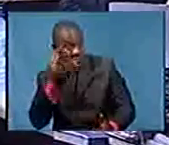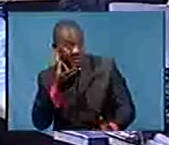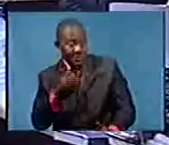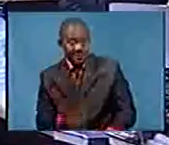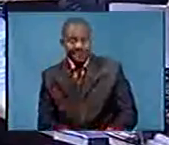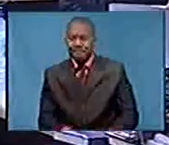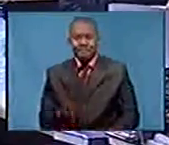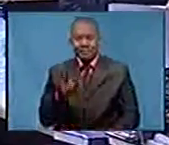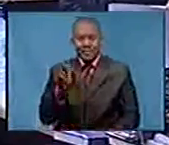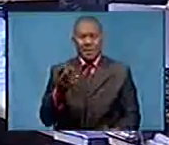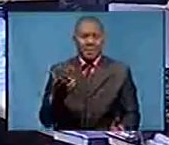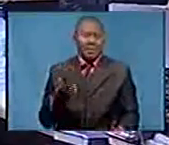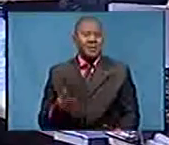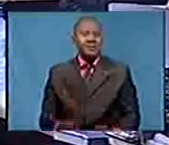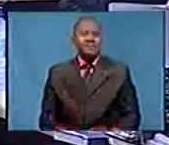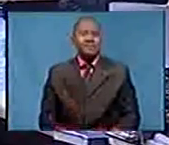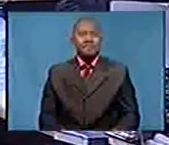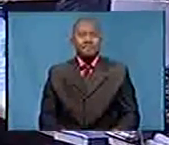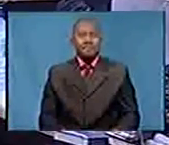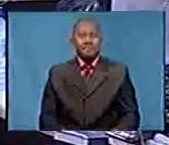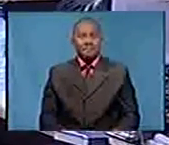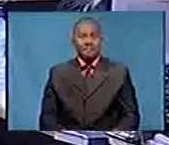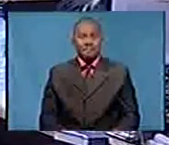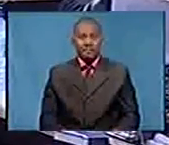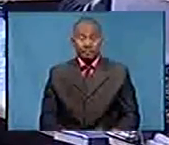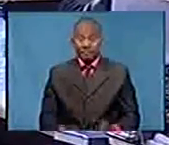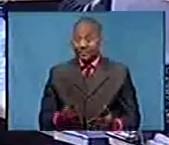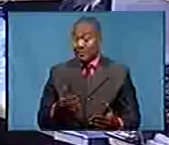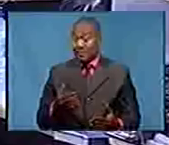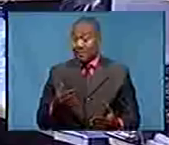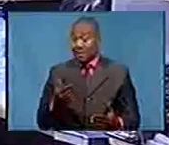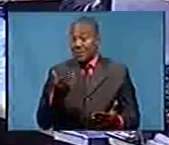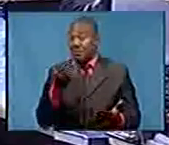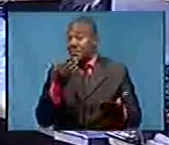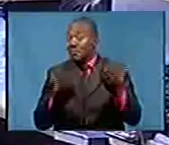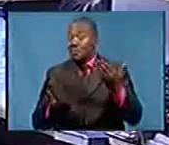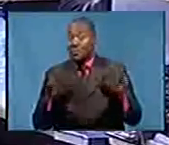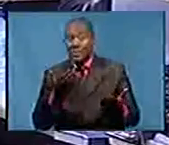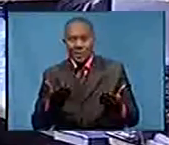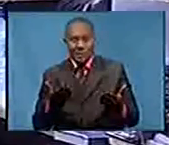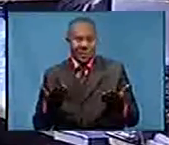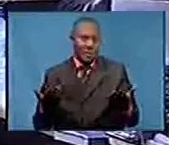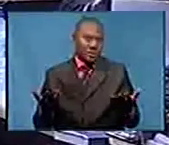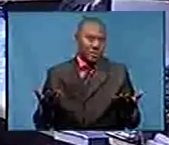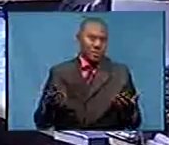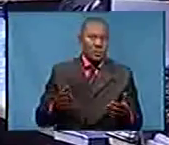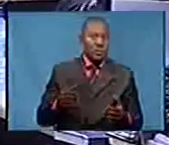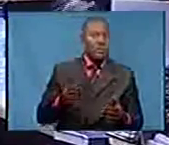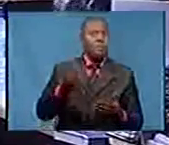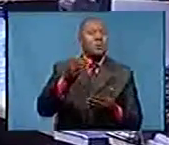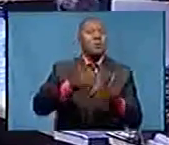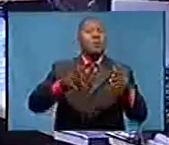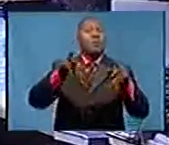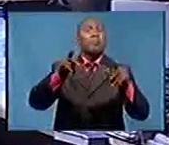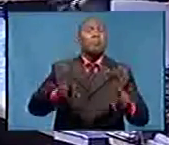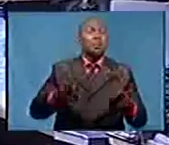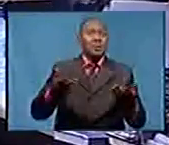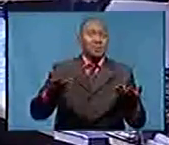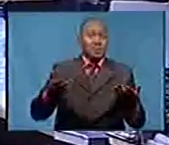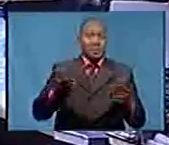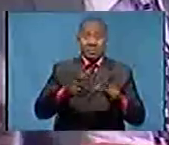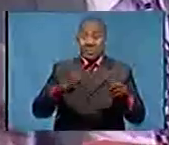way of mitigation. Therefore, maybe somebody's language may be different from the other. So when